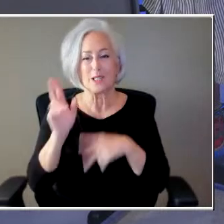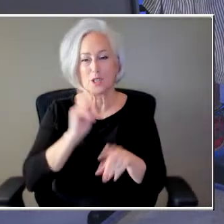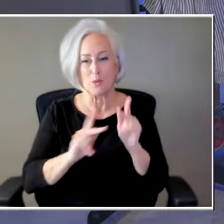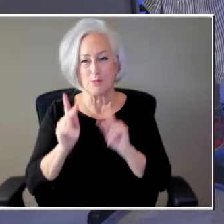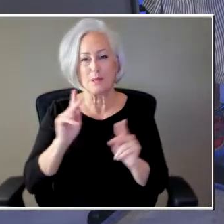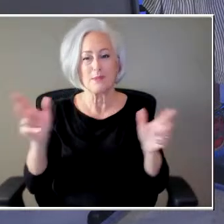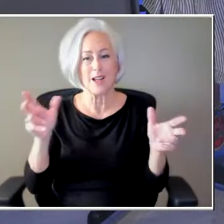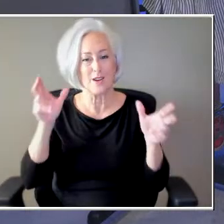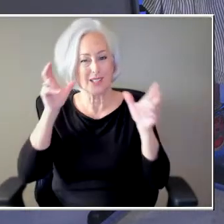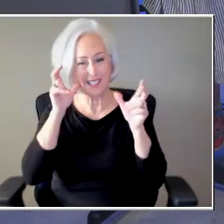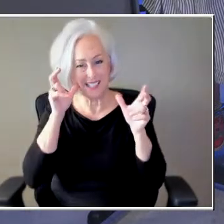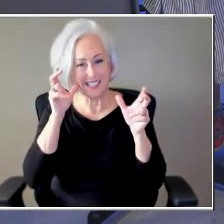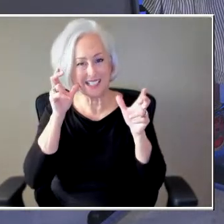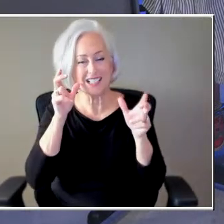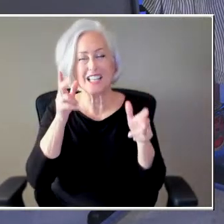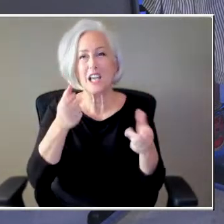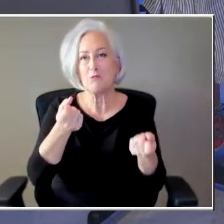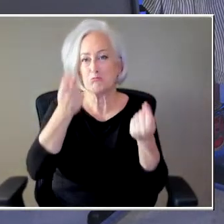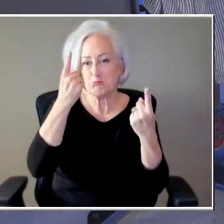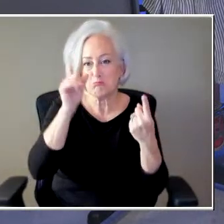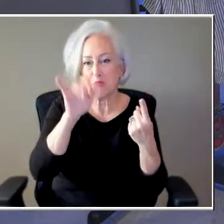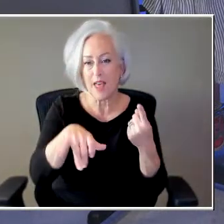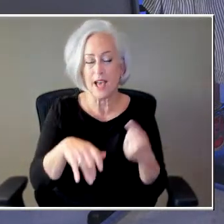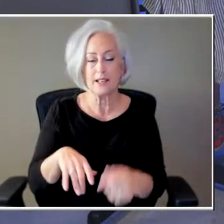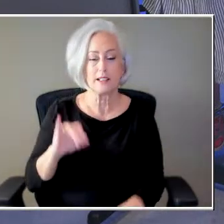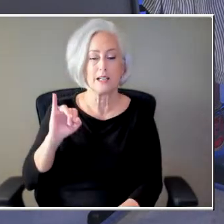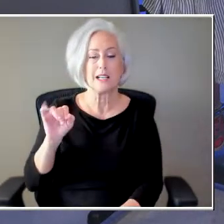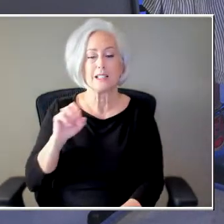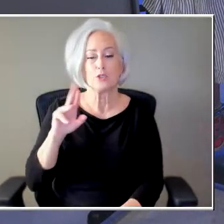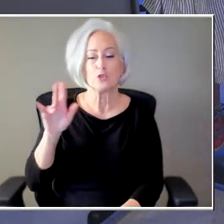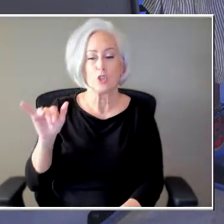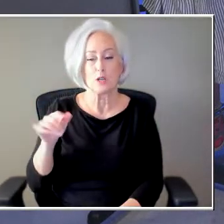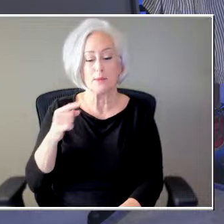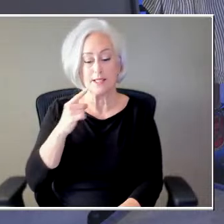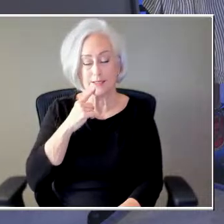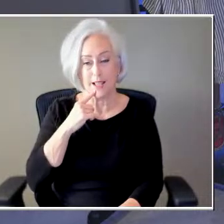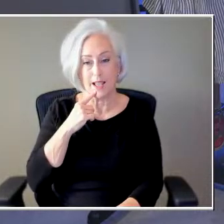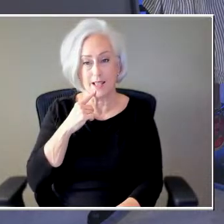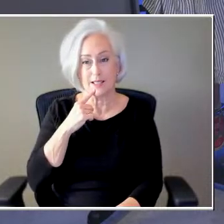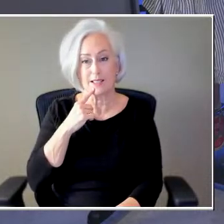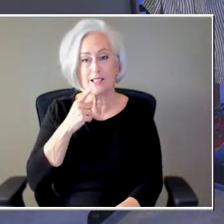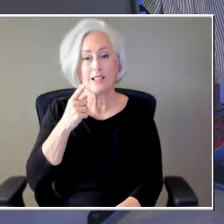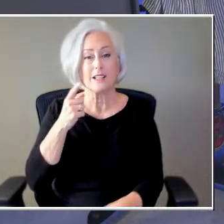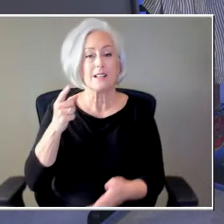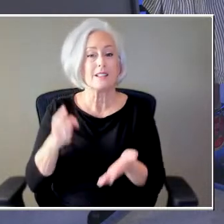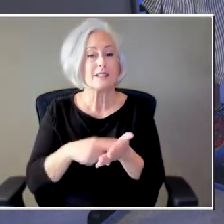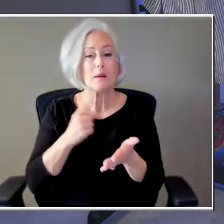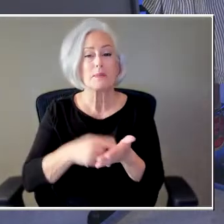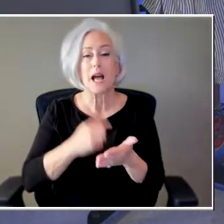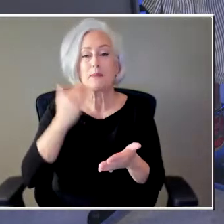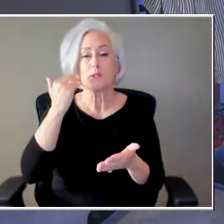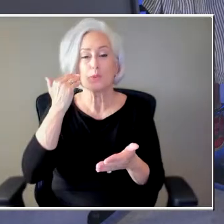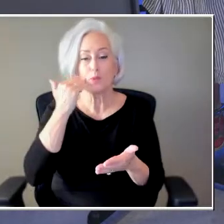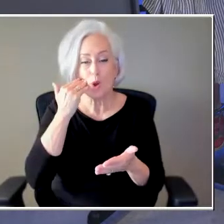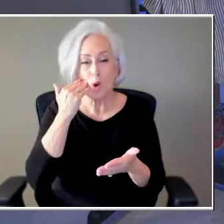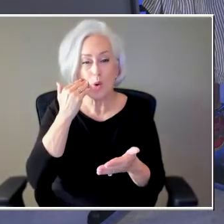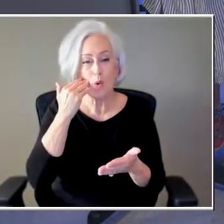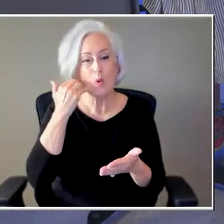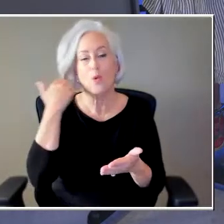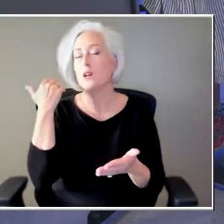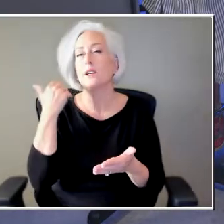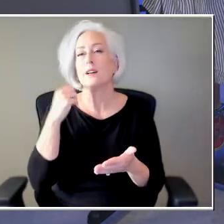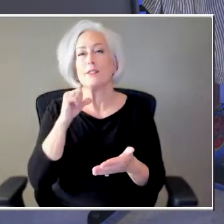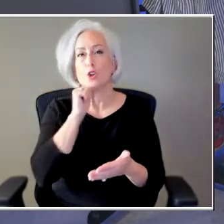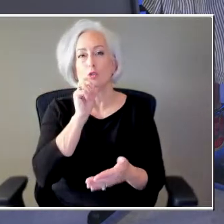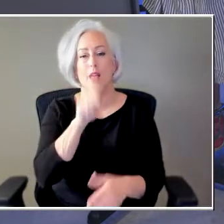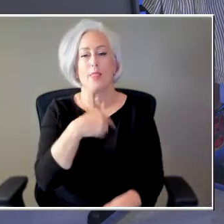Jeremy says, even if you know on paper that you're not alone and aren't the only one, there's something so helpful about actually interacting with people